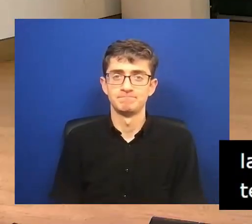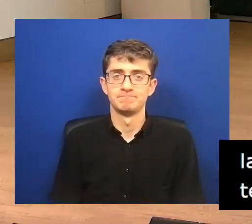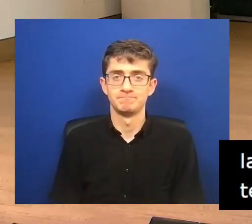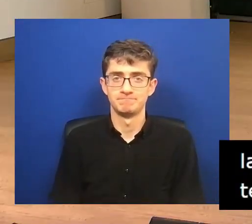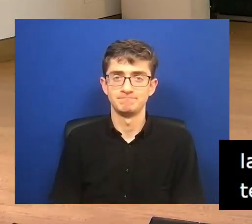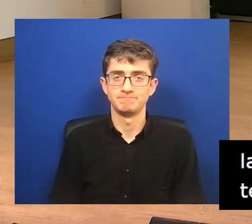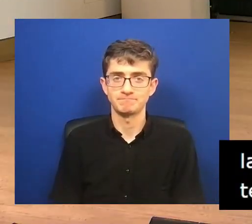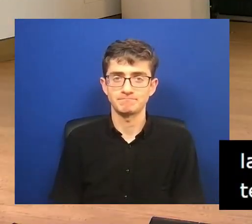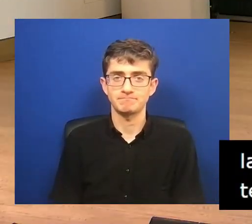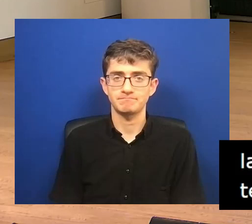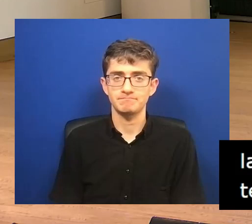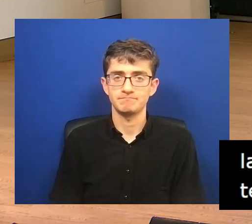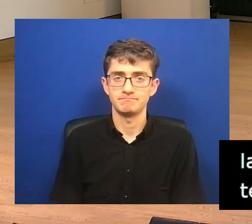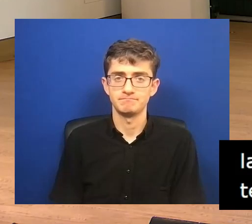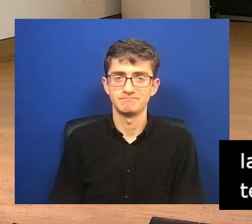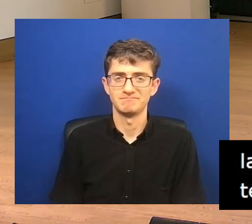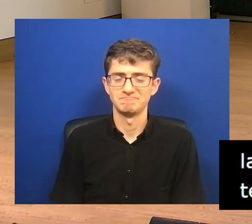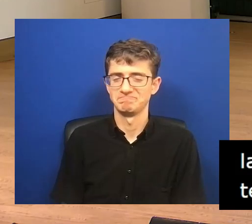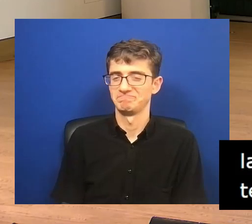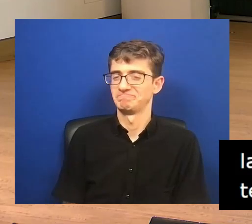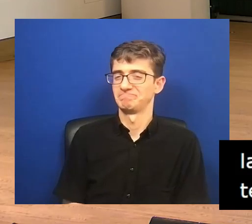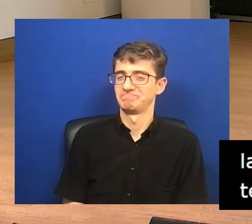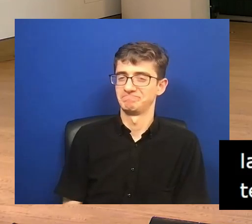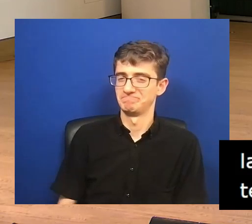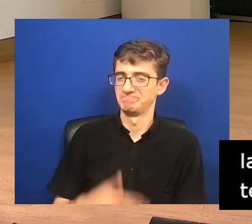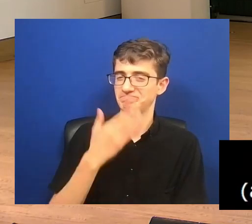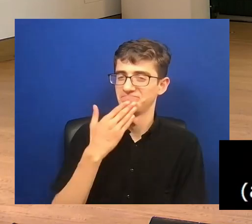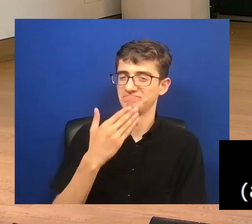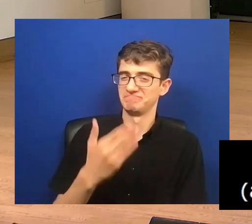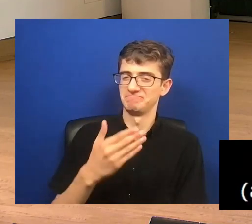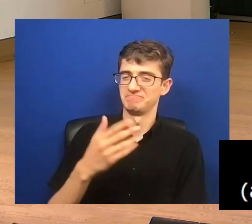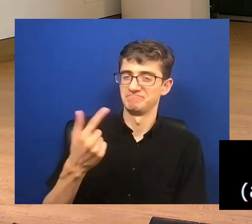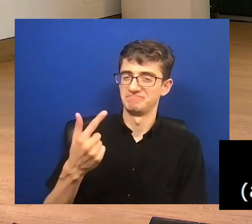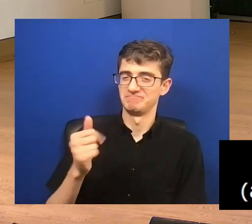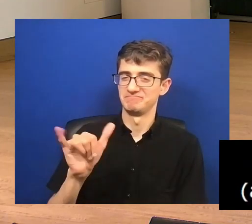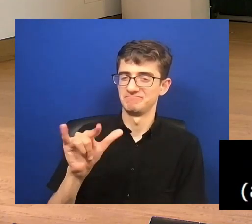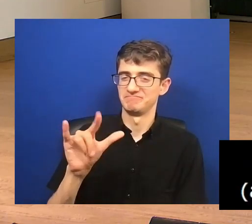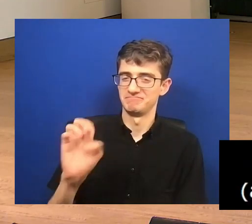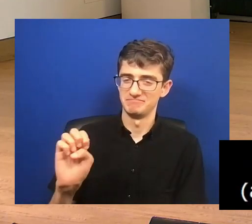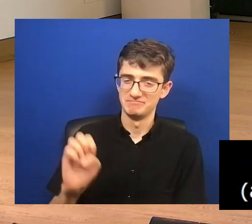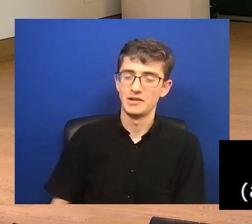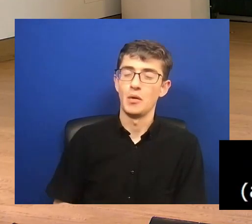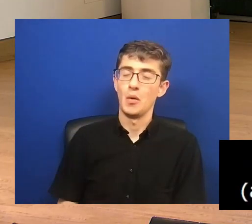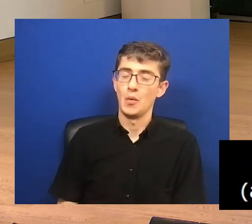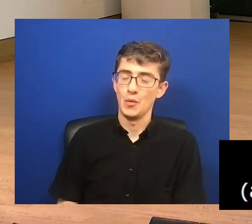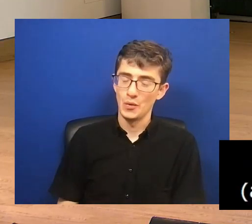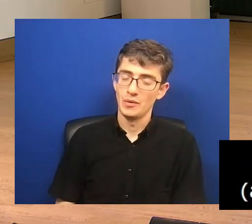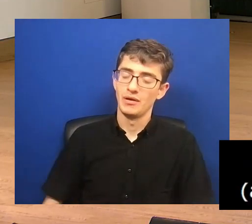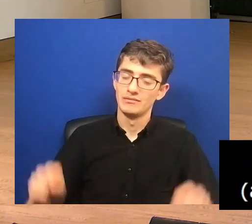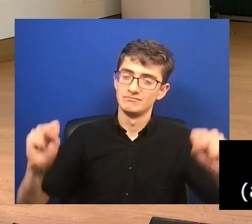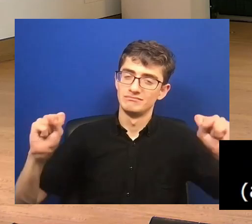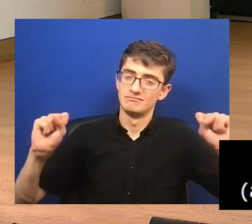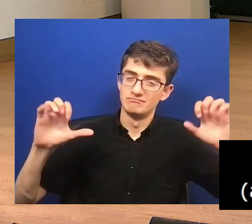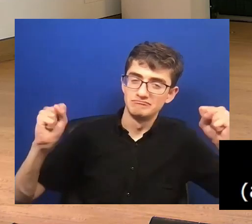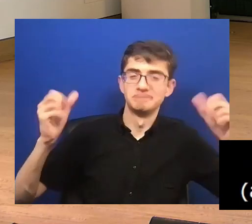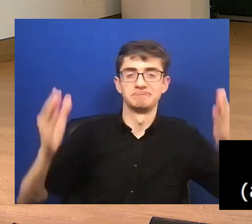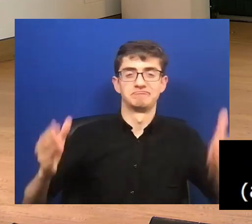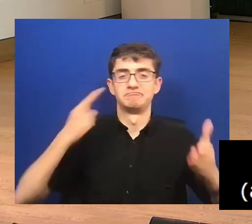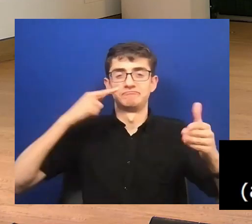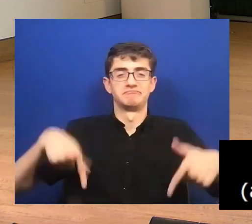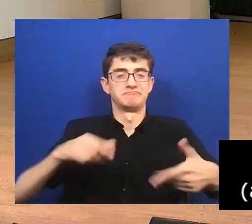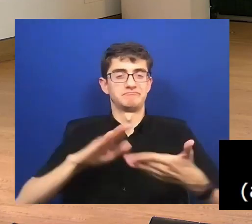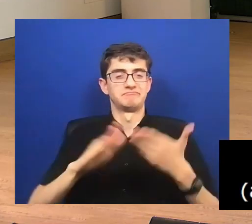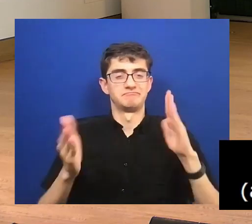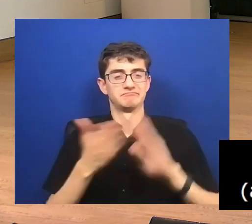Thank you, Gail Brewer. An awesome, awesome person for our beautiful city here.